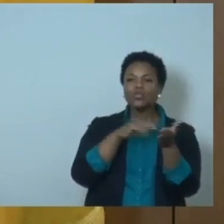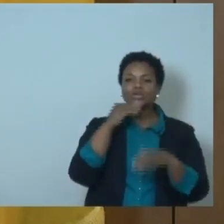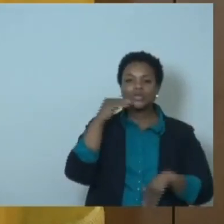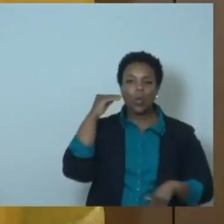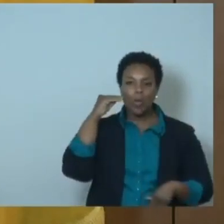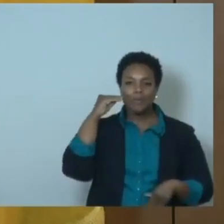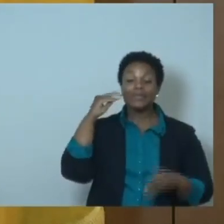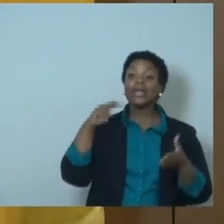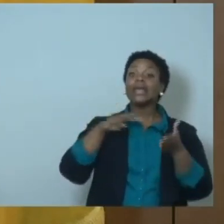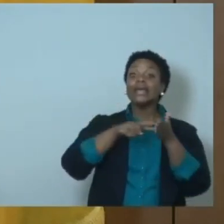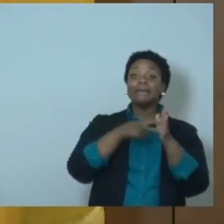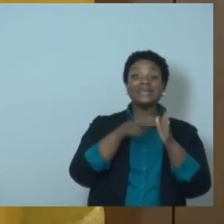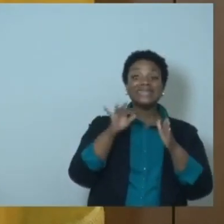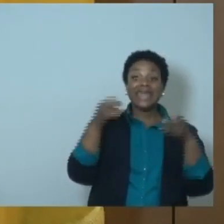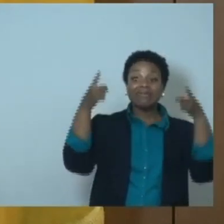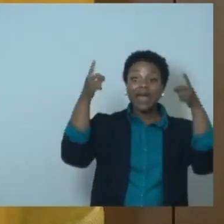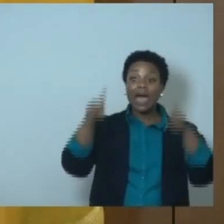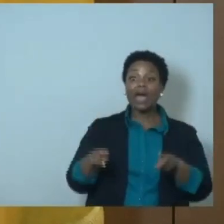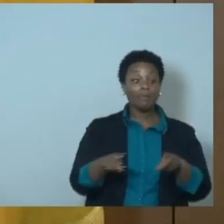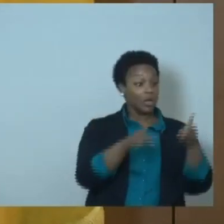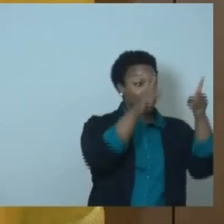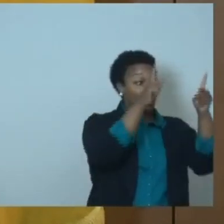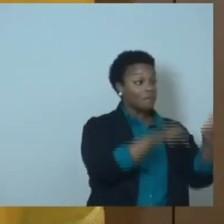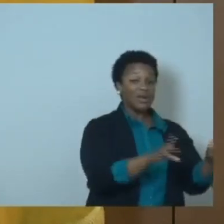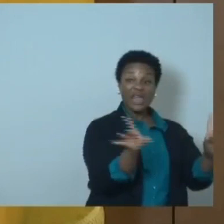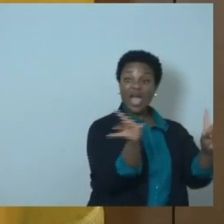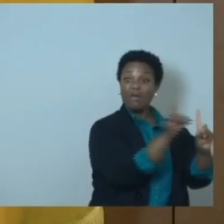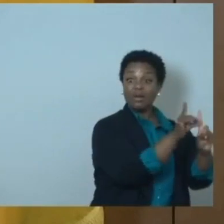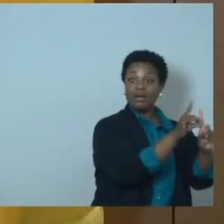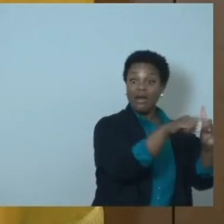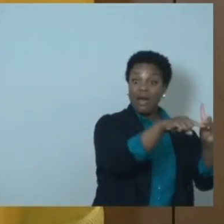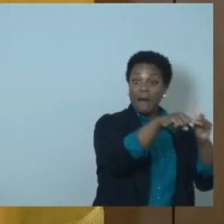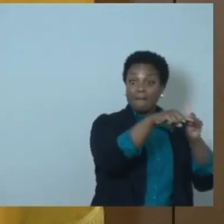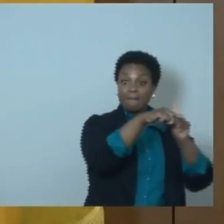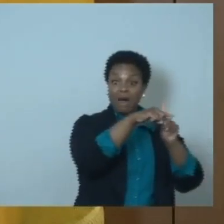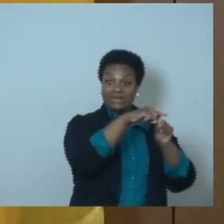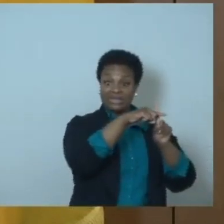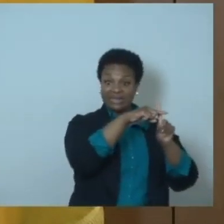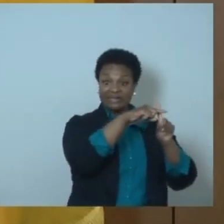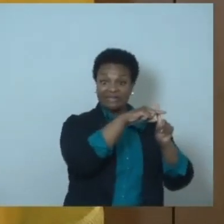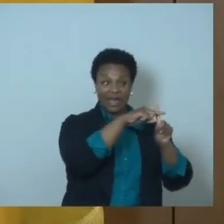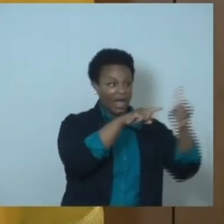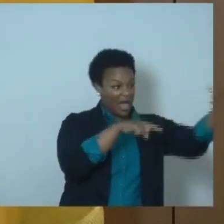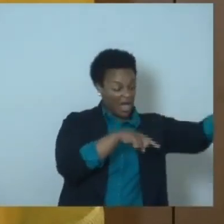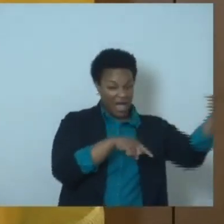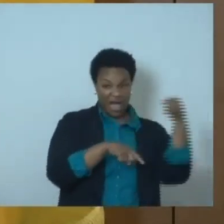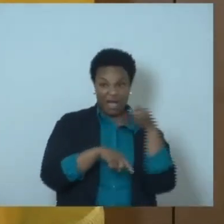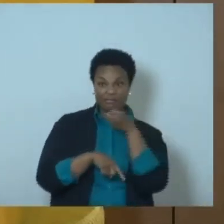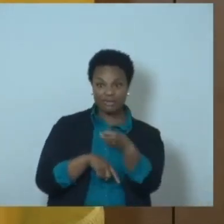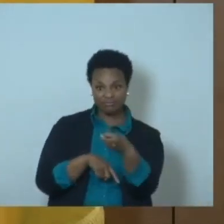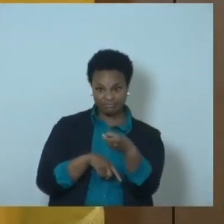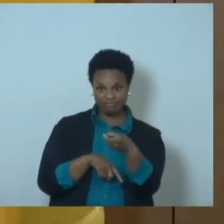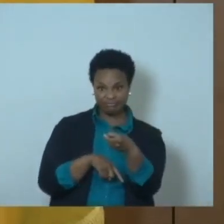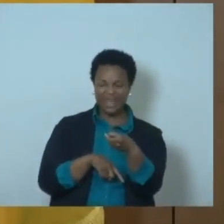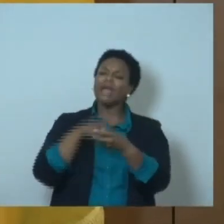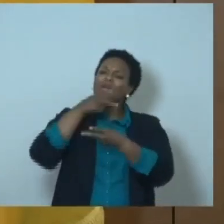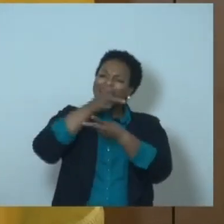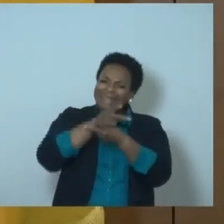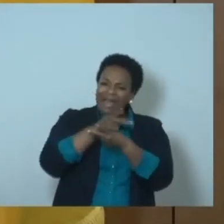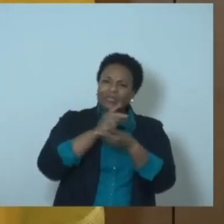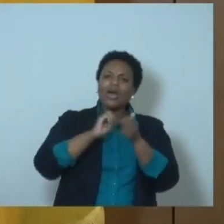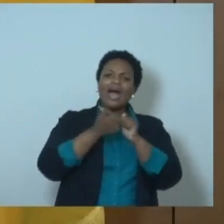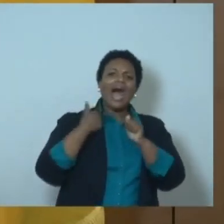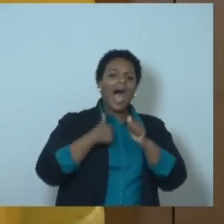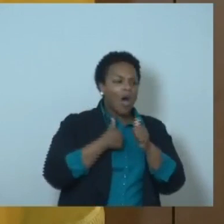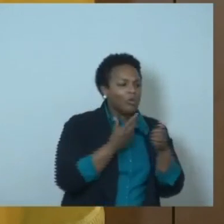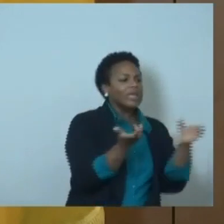positive, move them out if they could be moved out. You got to be careful about transfer trauma, all of those issues. And